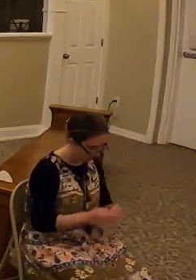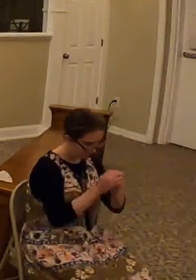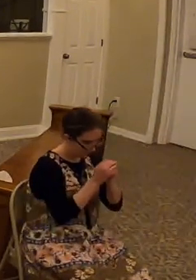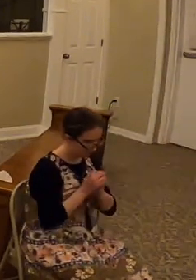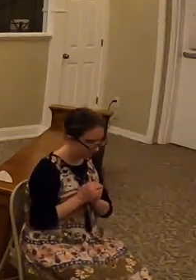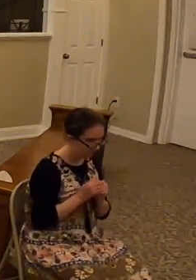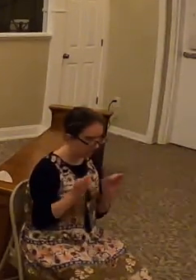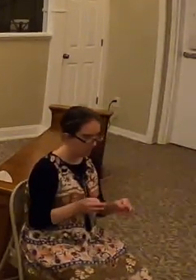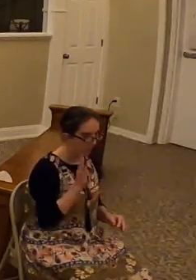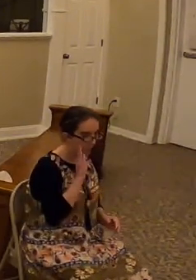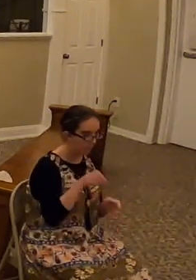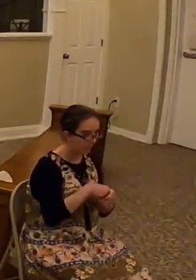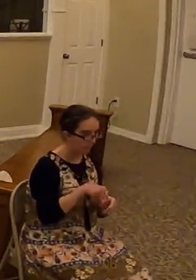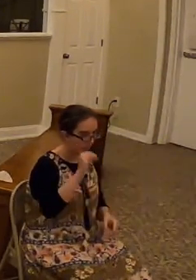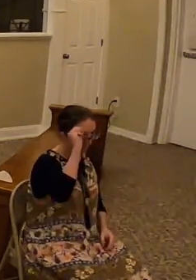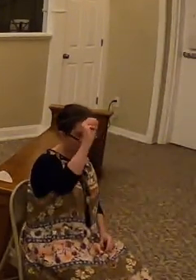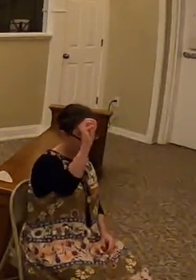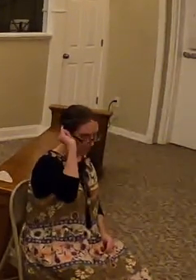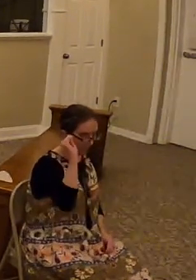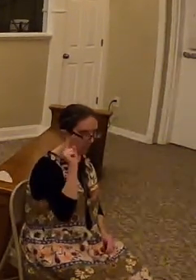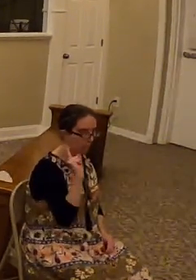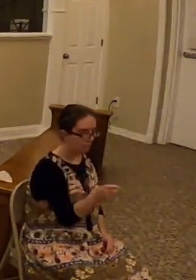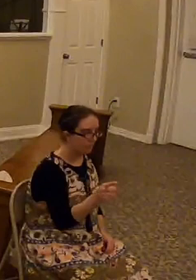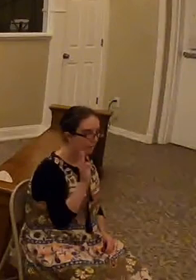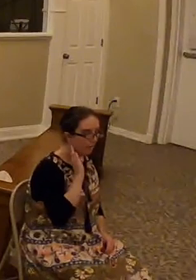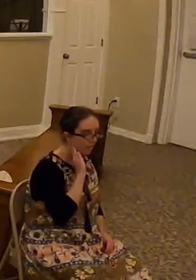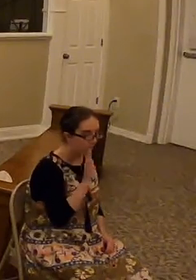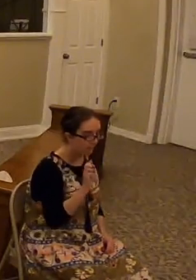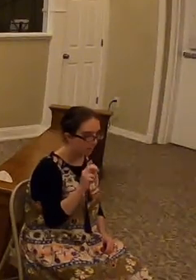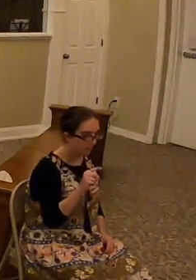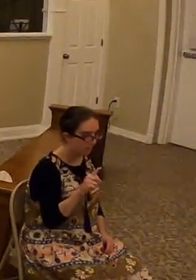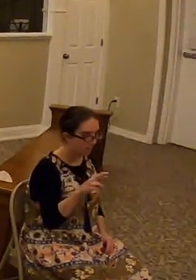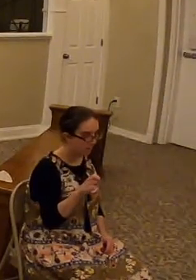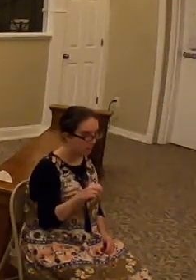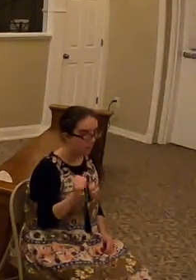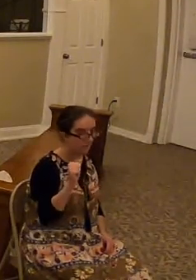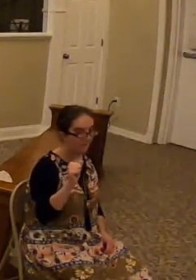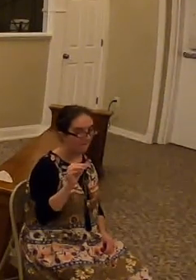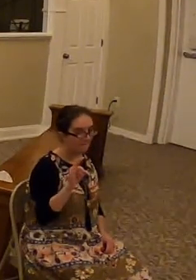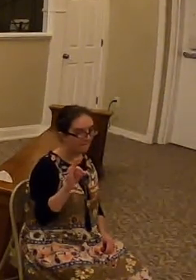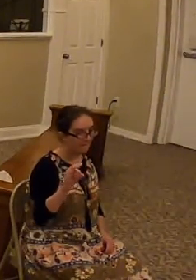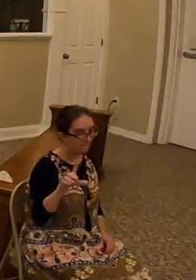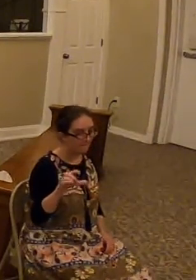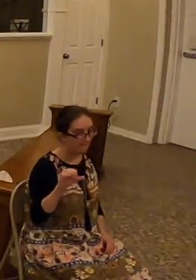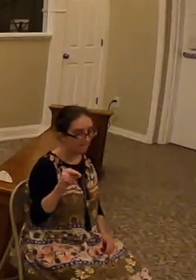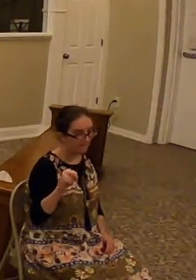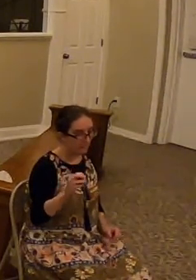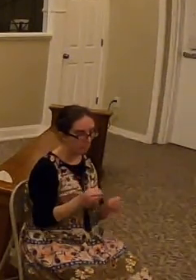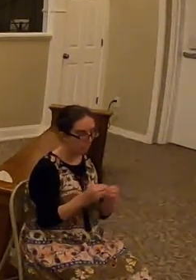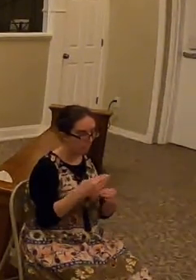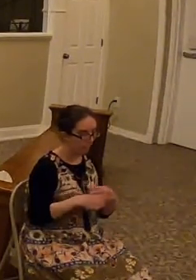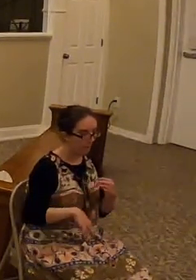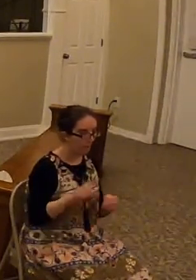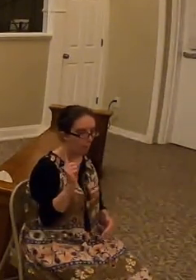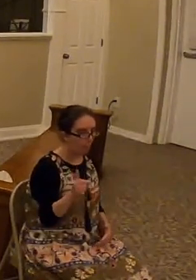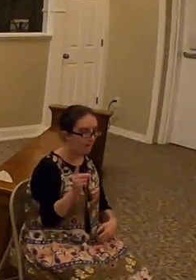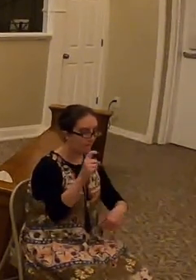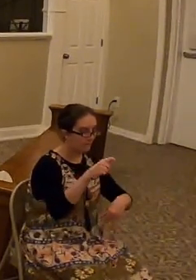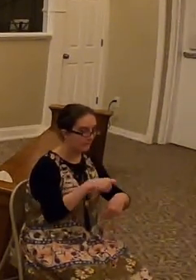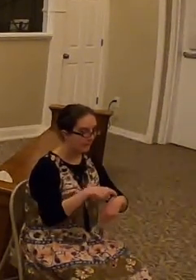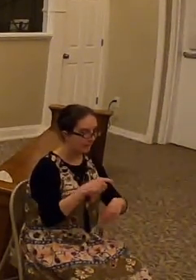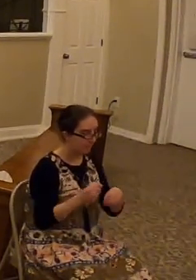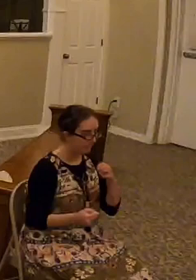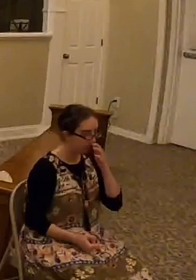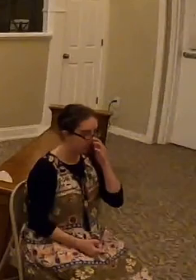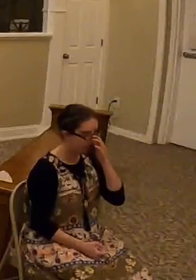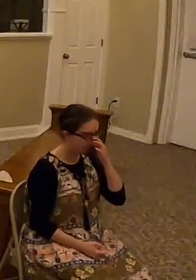Amen. If you're going to be in the ministry, you will endure afflictions more than one time.